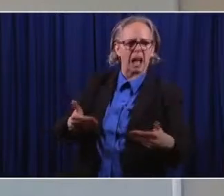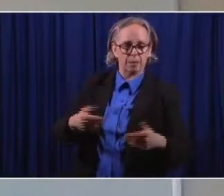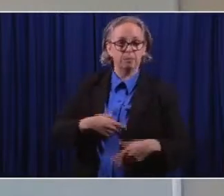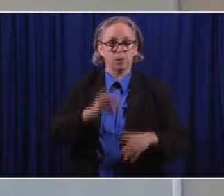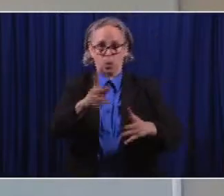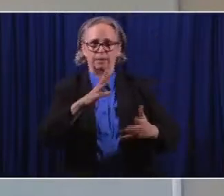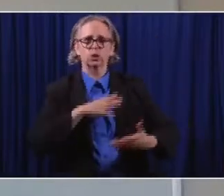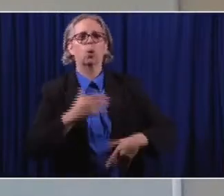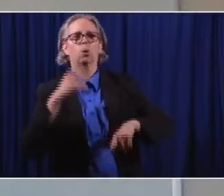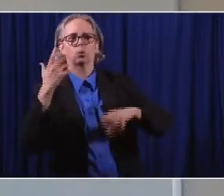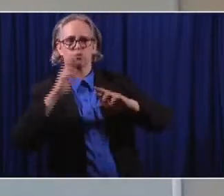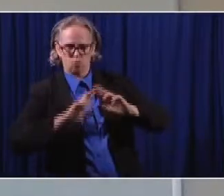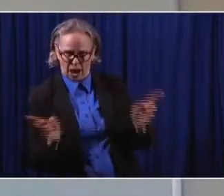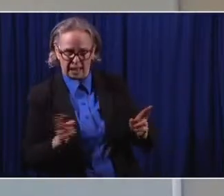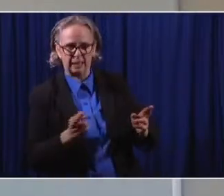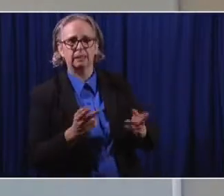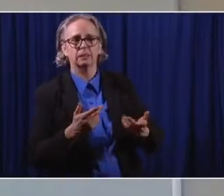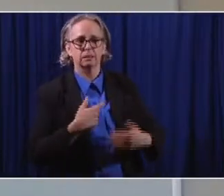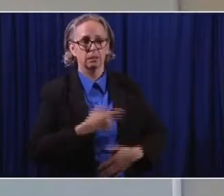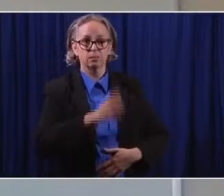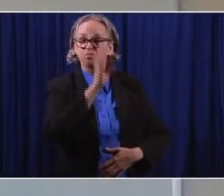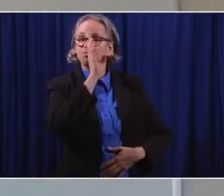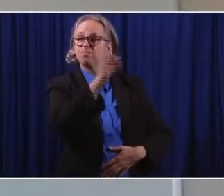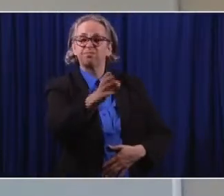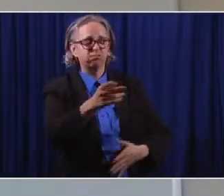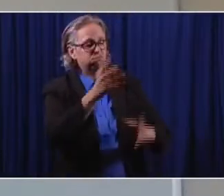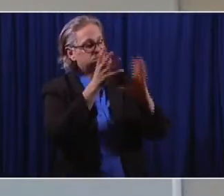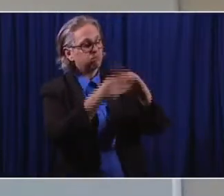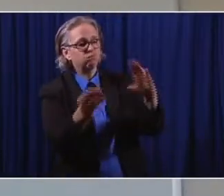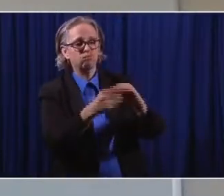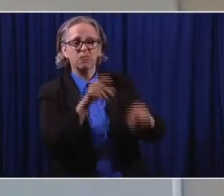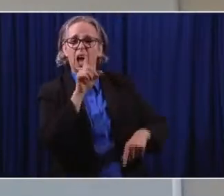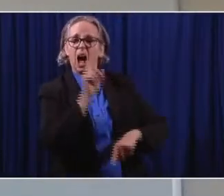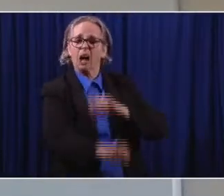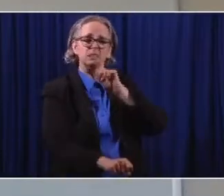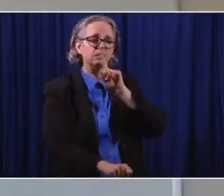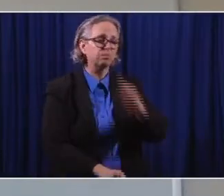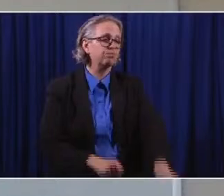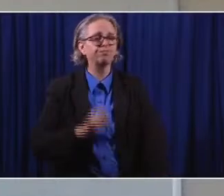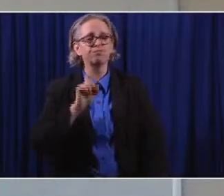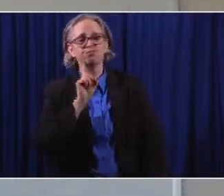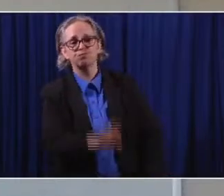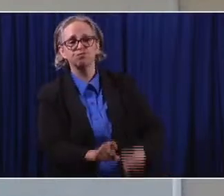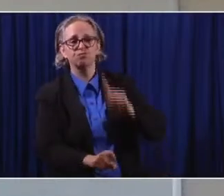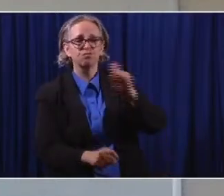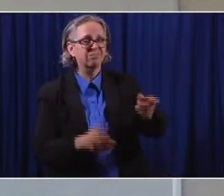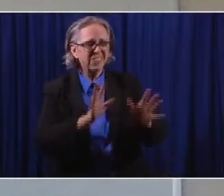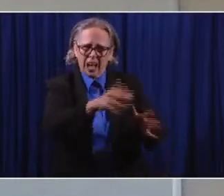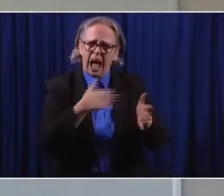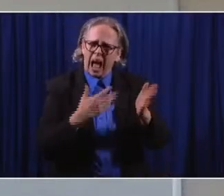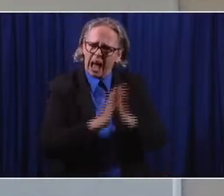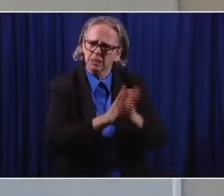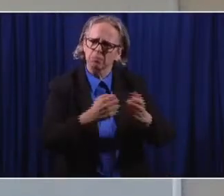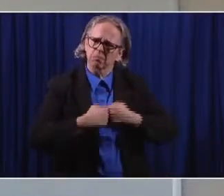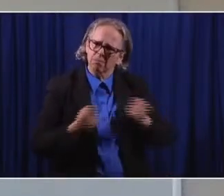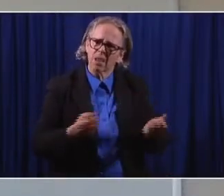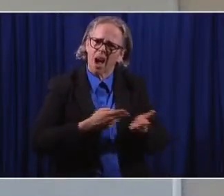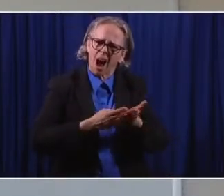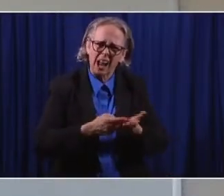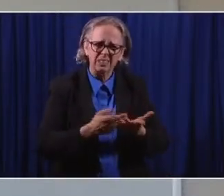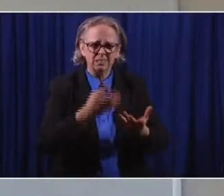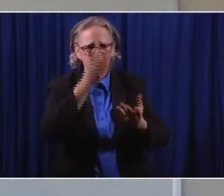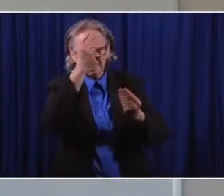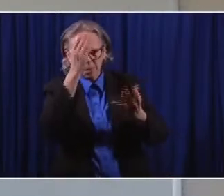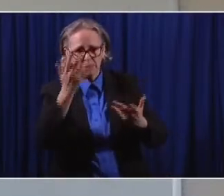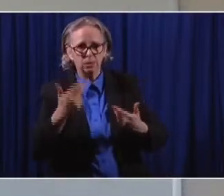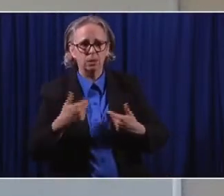we are very straightforward with what we intend to do with this interview, what we intend to do with the information that they give us. That way